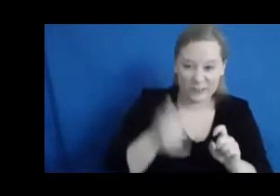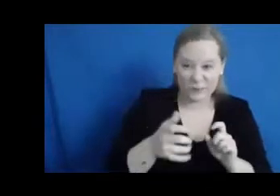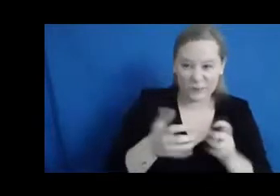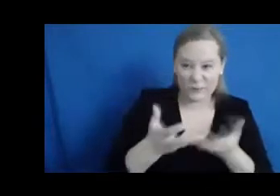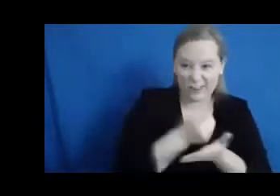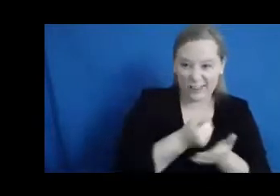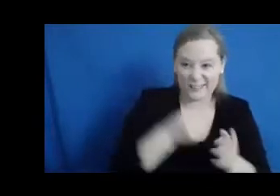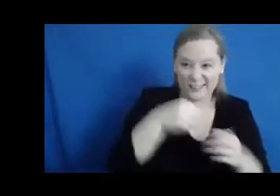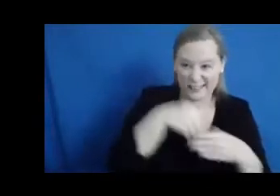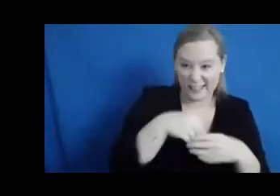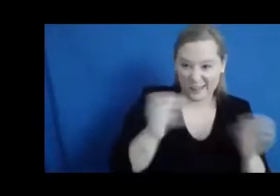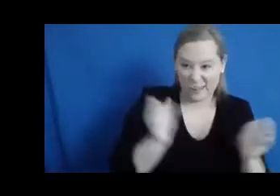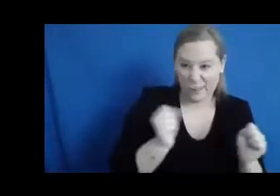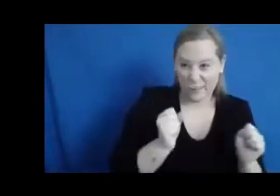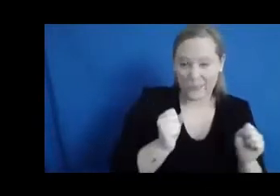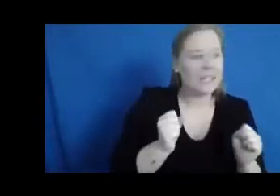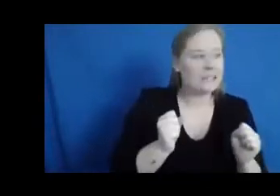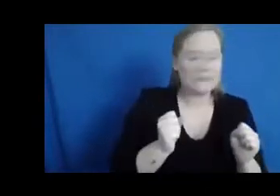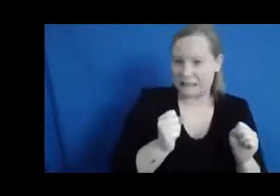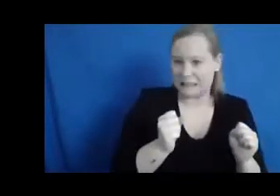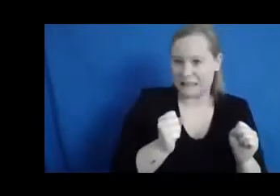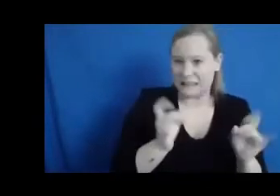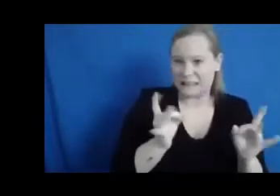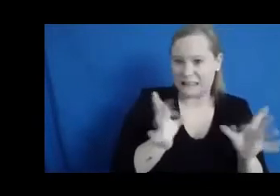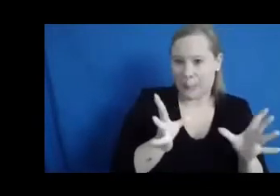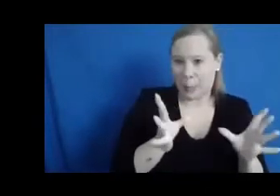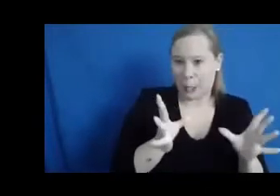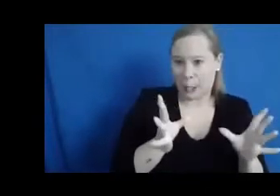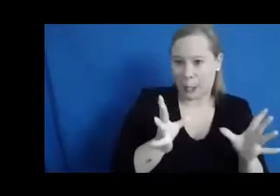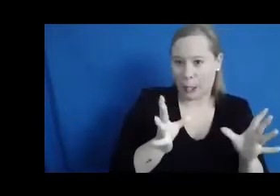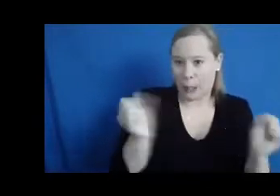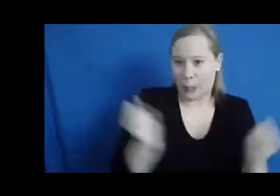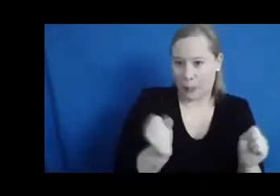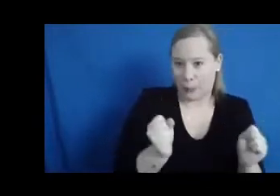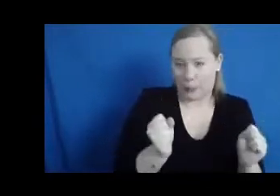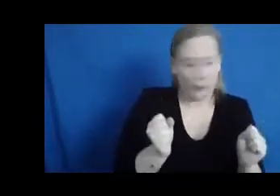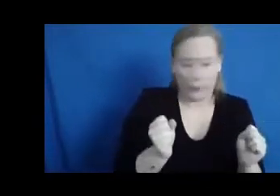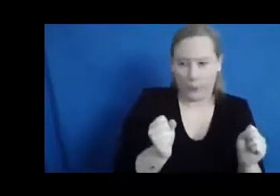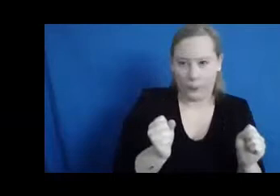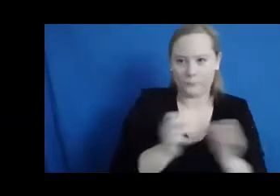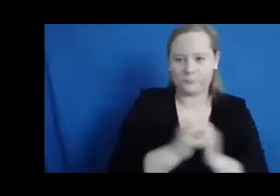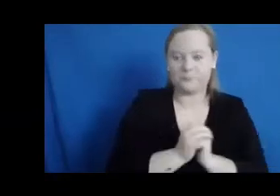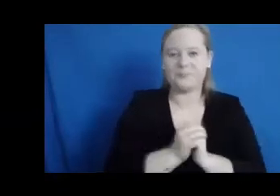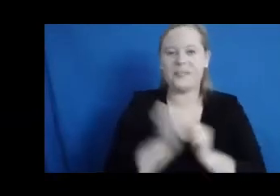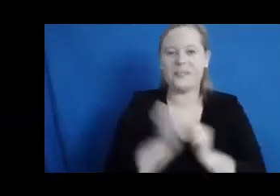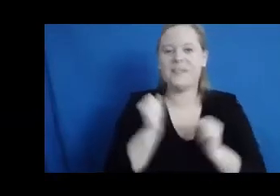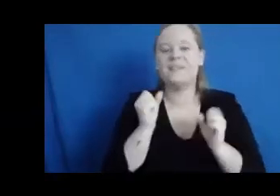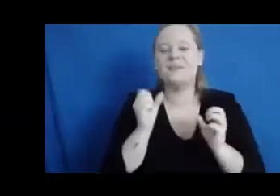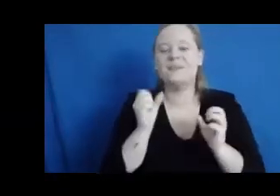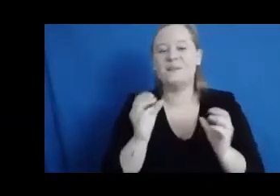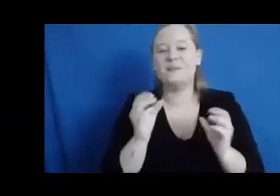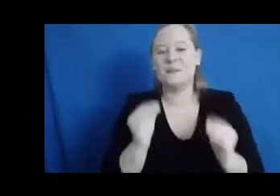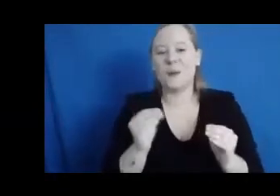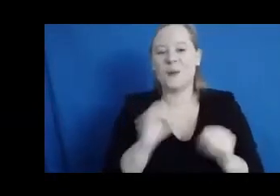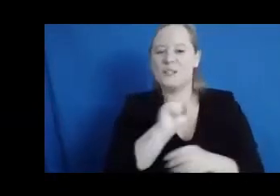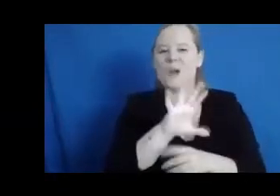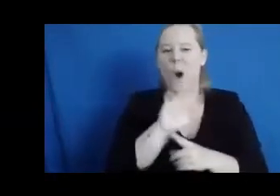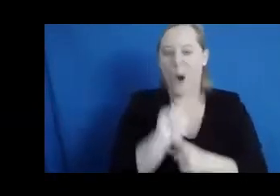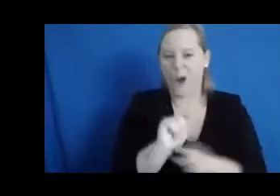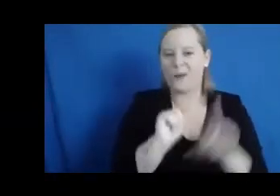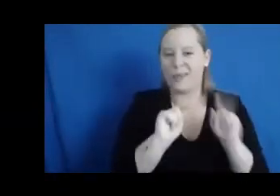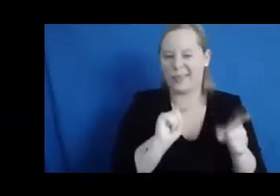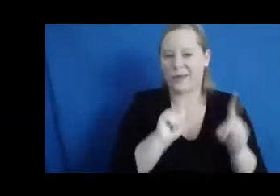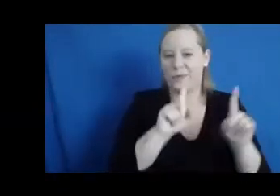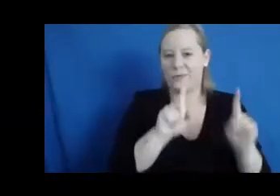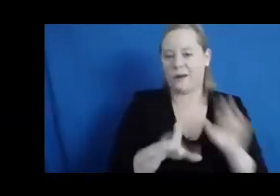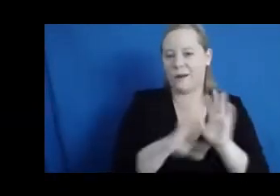winter, it can be brutal and cold. So Scott's here and Ethan